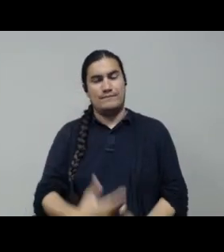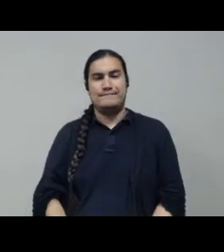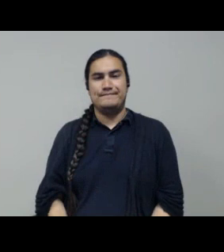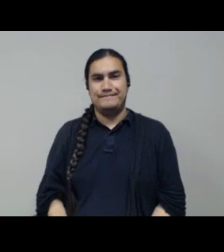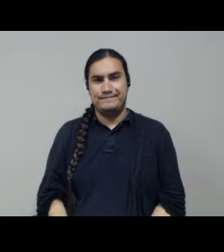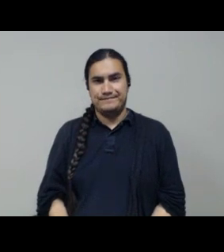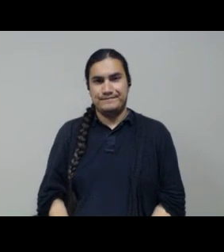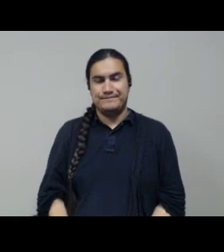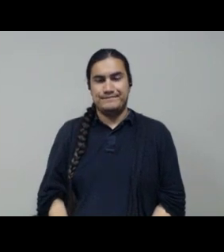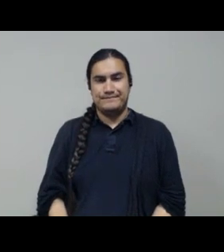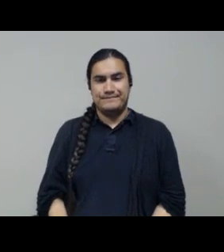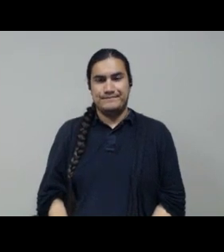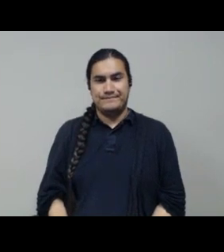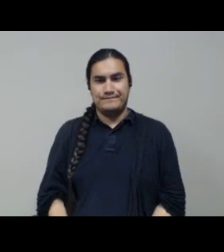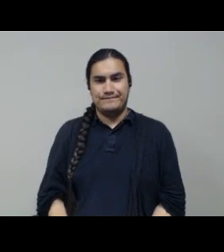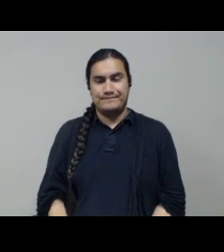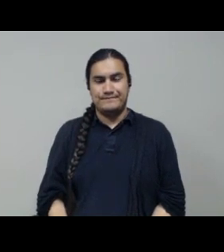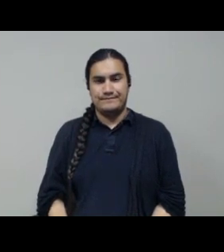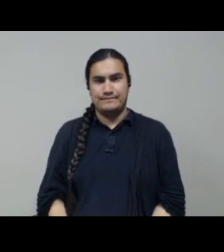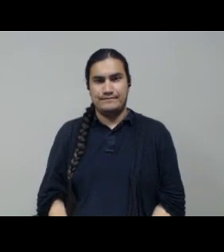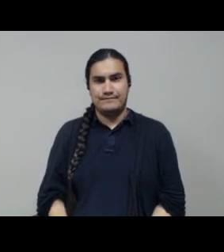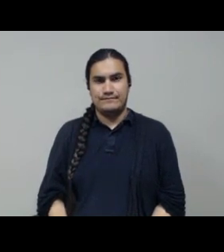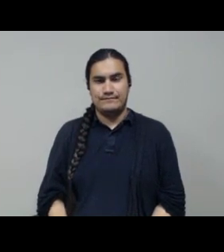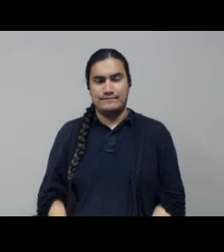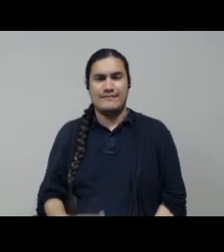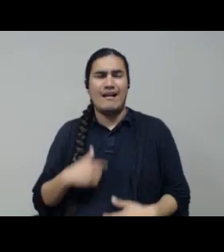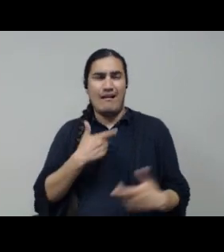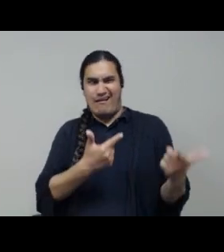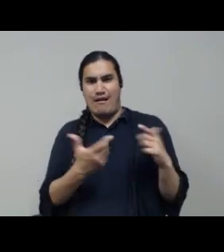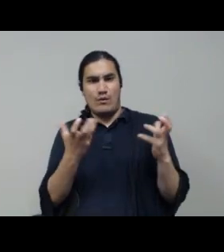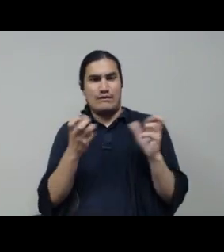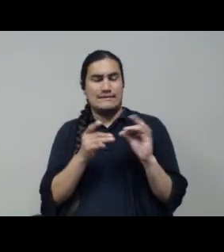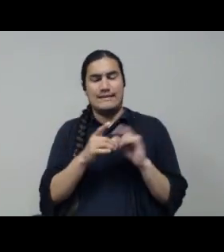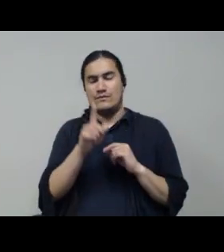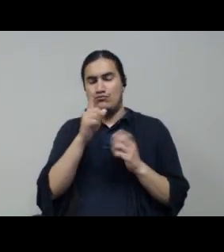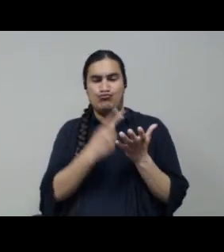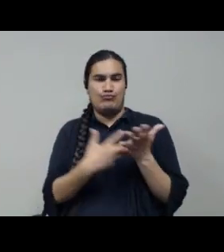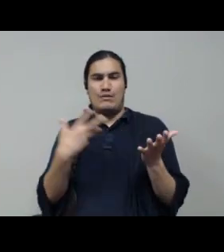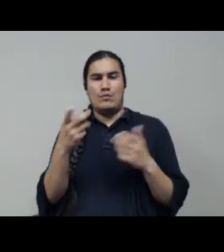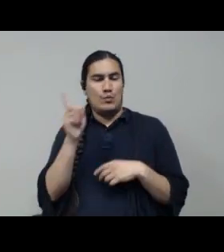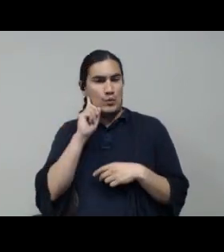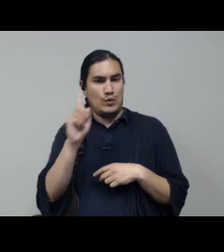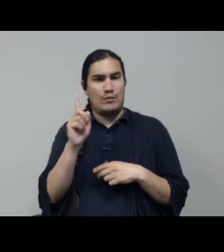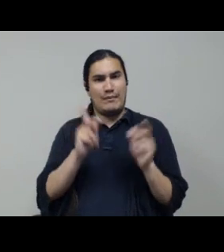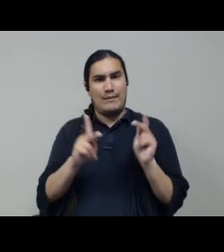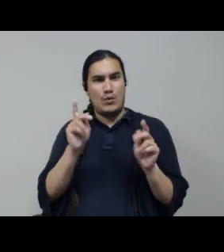I just wanted to say that you rarely hear people talking about moving at the speed of light